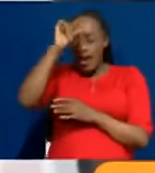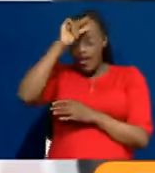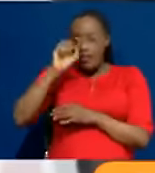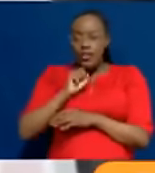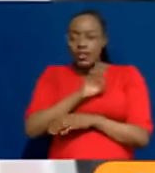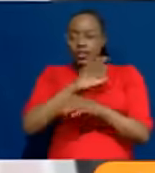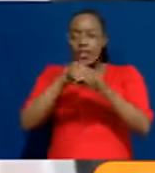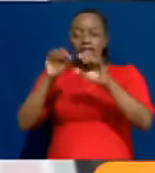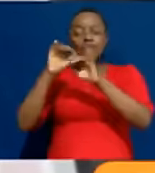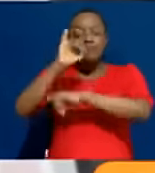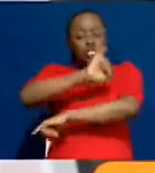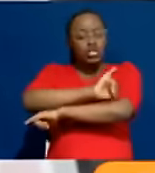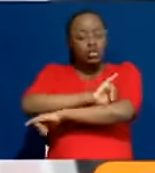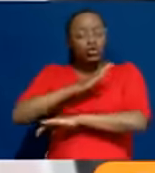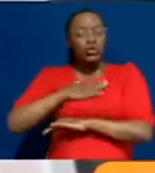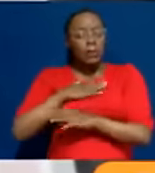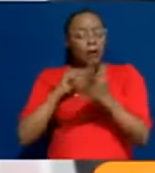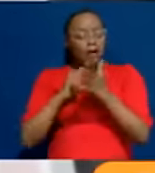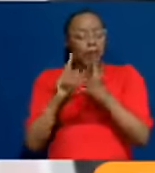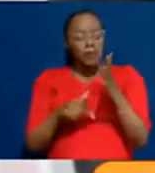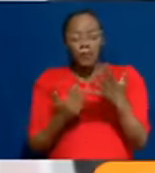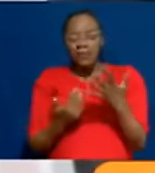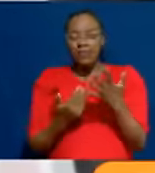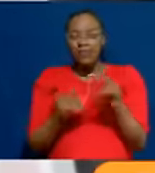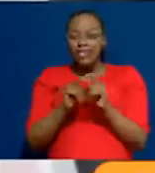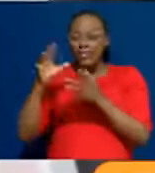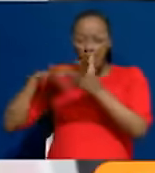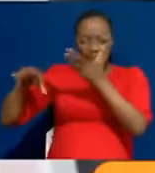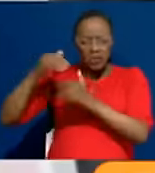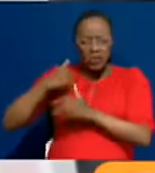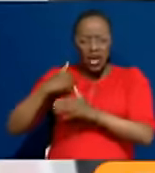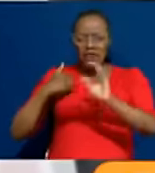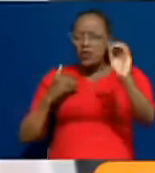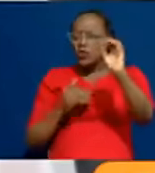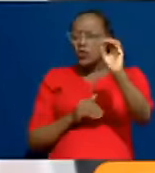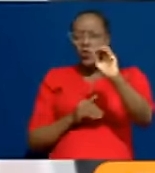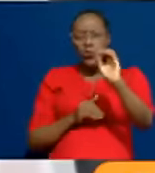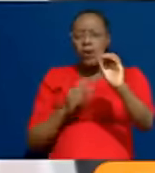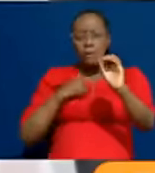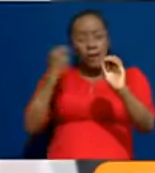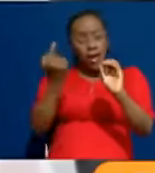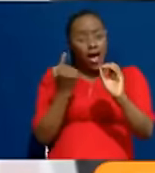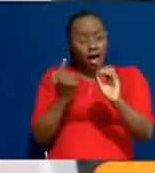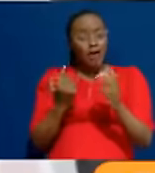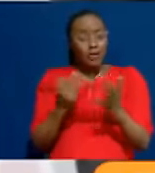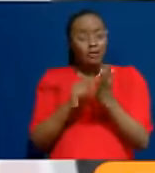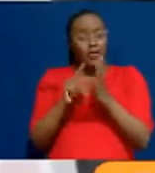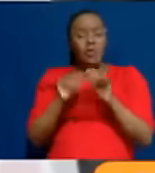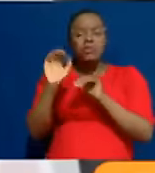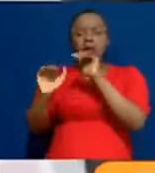institution. So there's nothing like confusion there. I'm all alone. So I asked